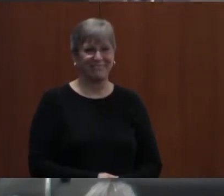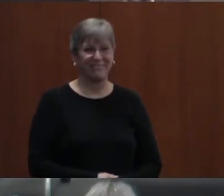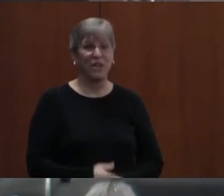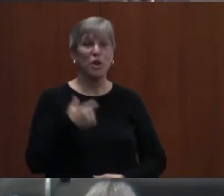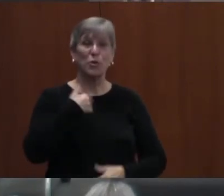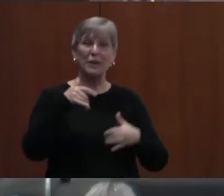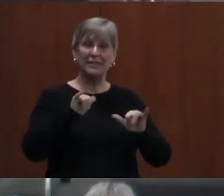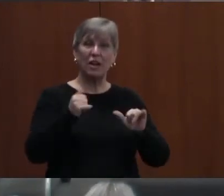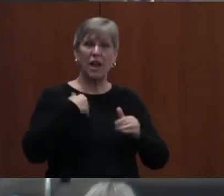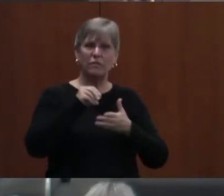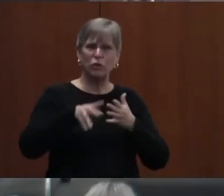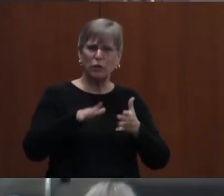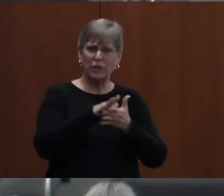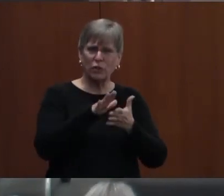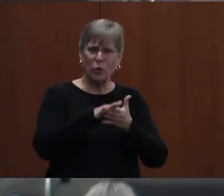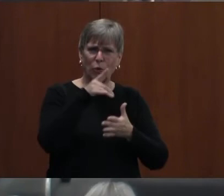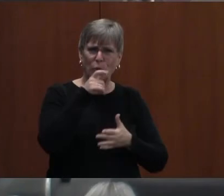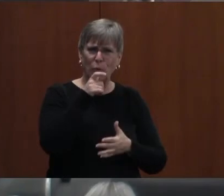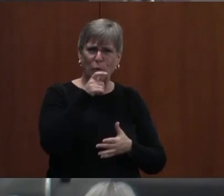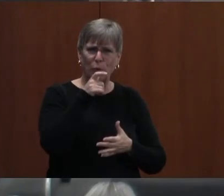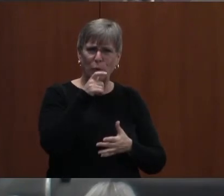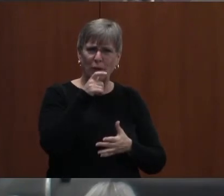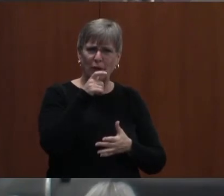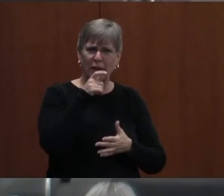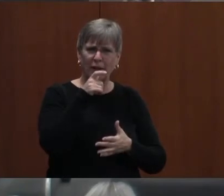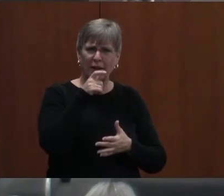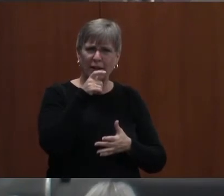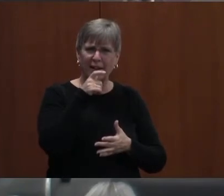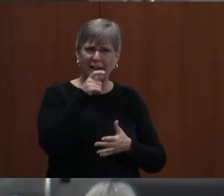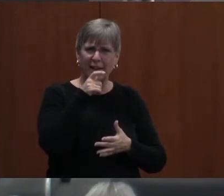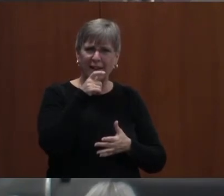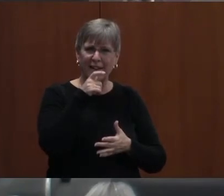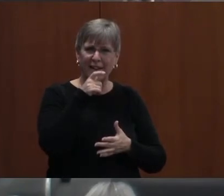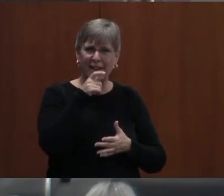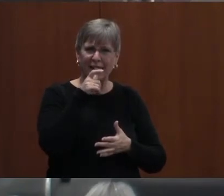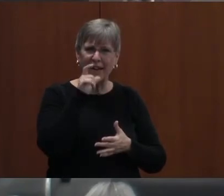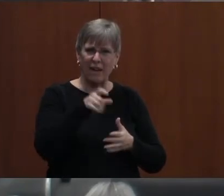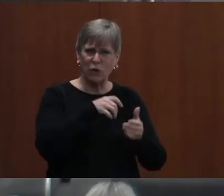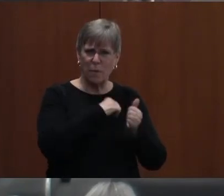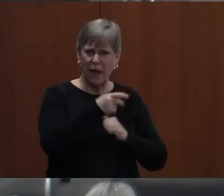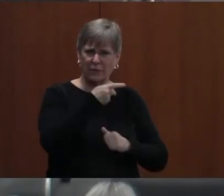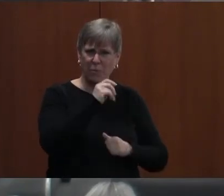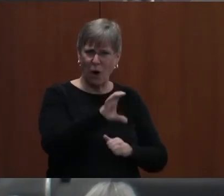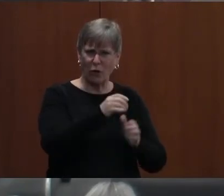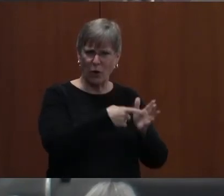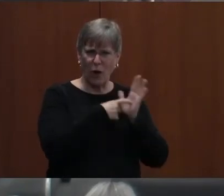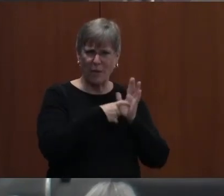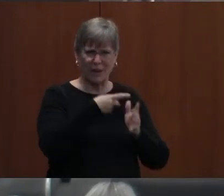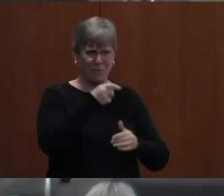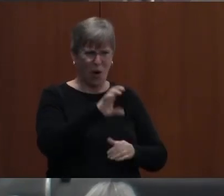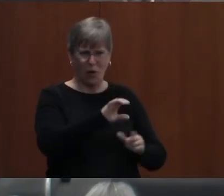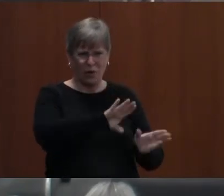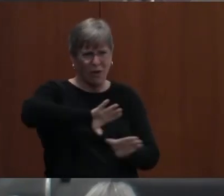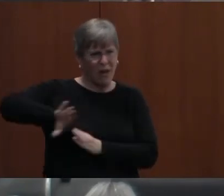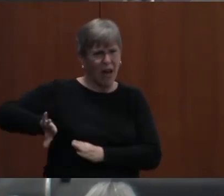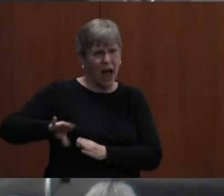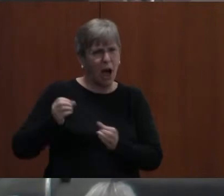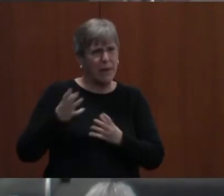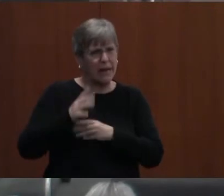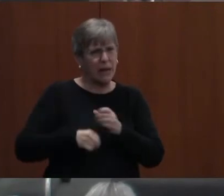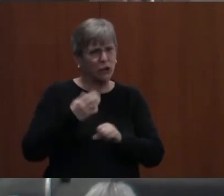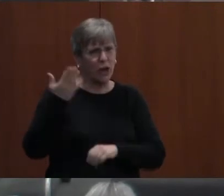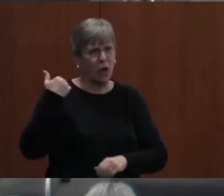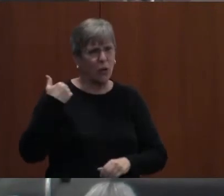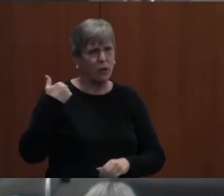Do we still have students in school who had to pass the PARC requirement? Because PARC was done away with how many years ago? It would